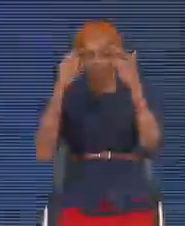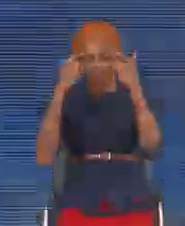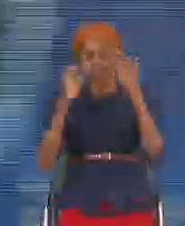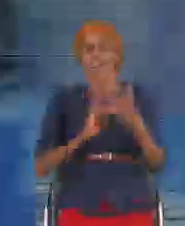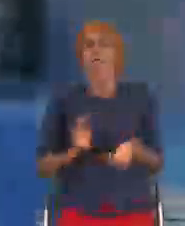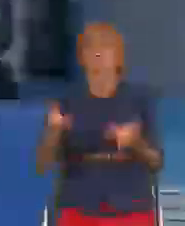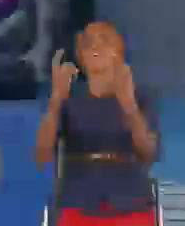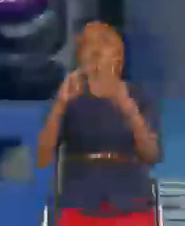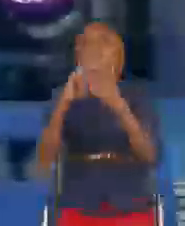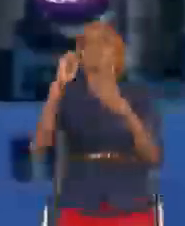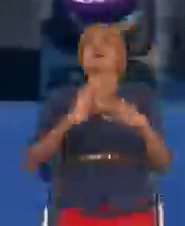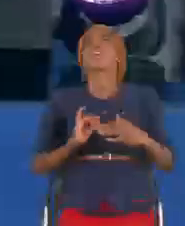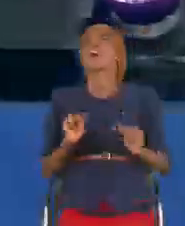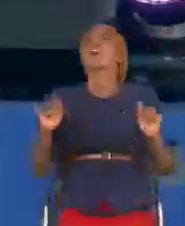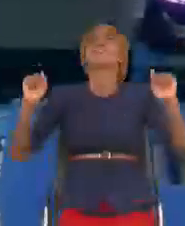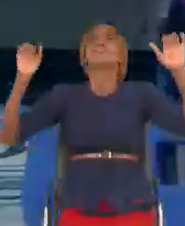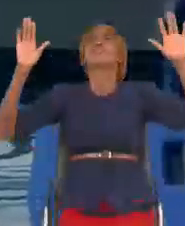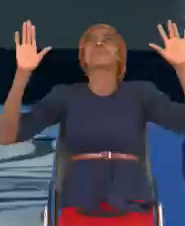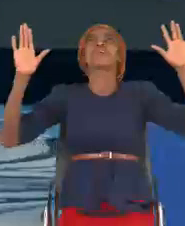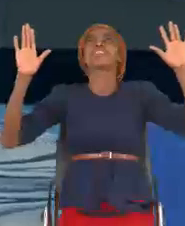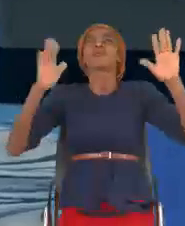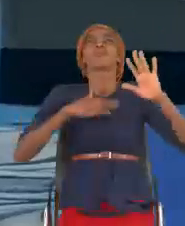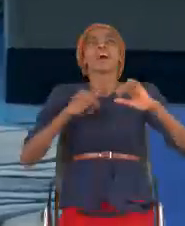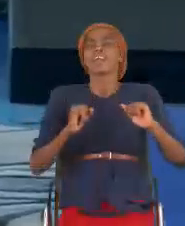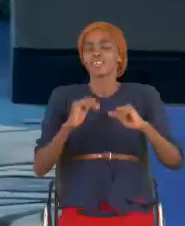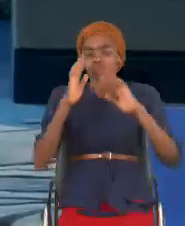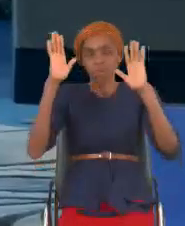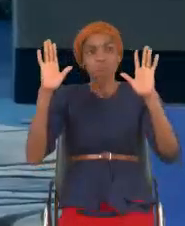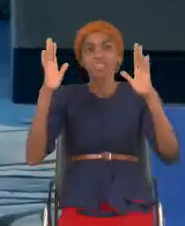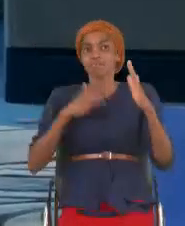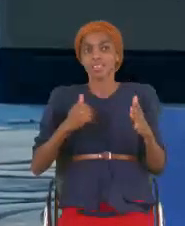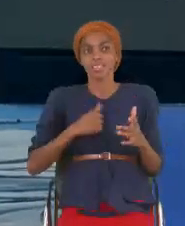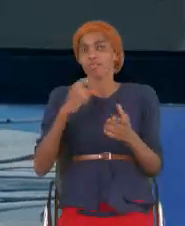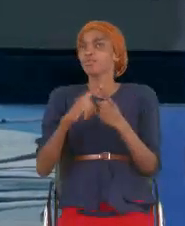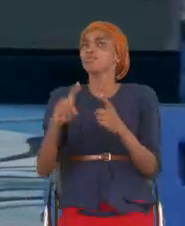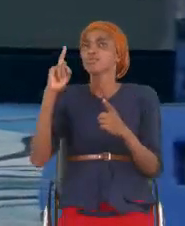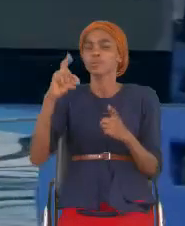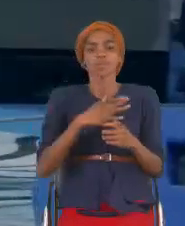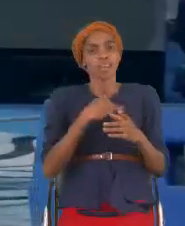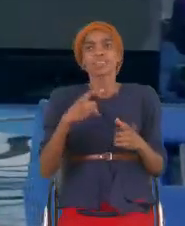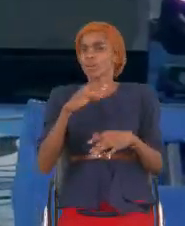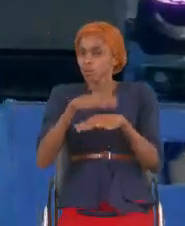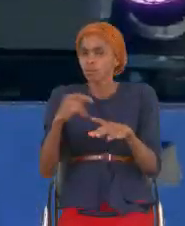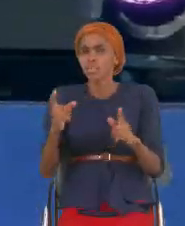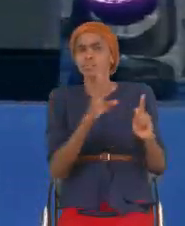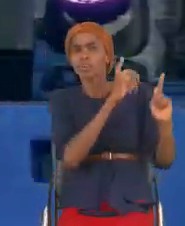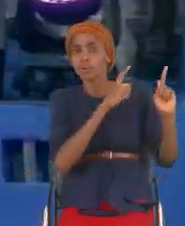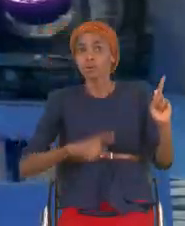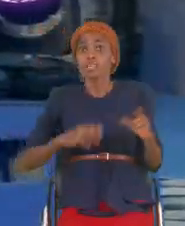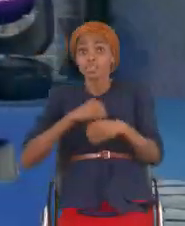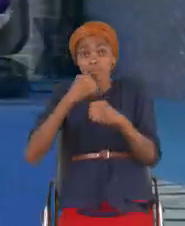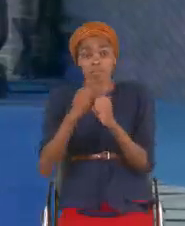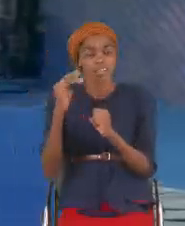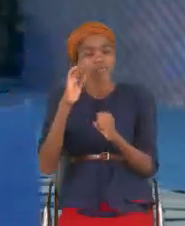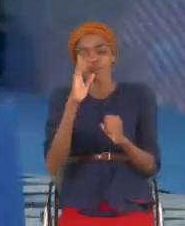I surrender. And I submit myself completely unto you. And he called him Lord. And you make him the